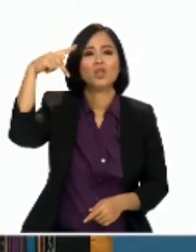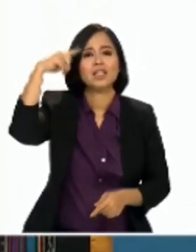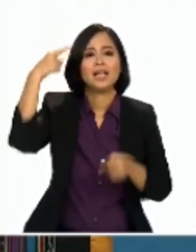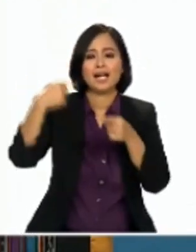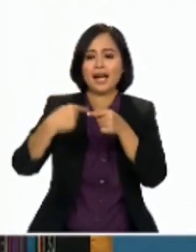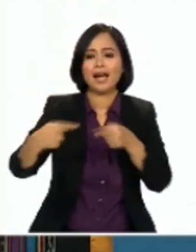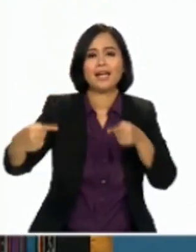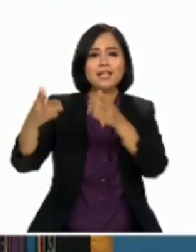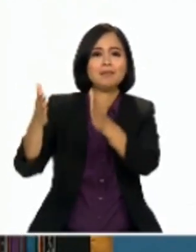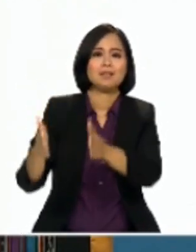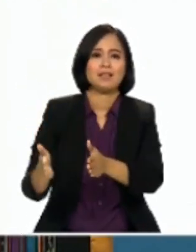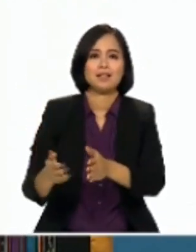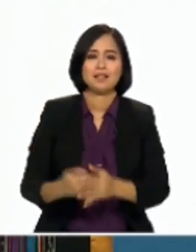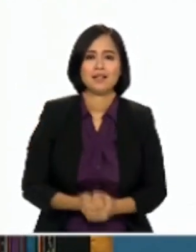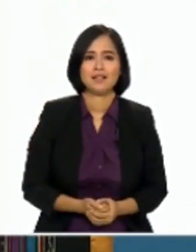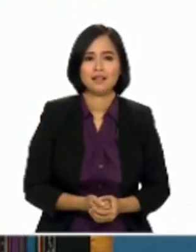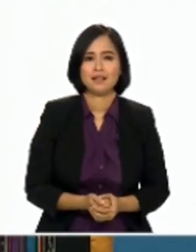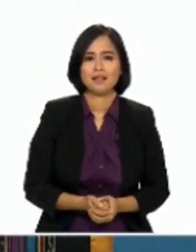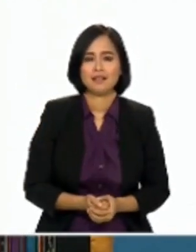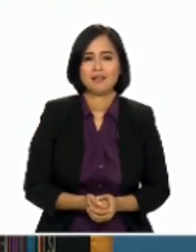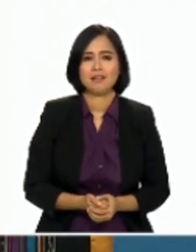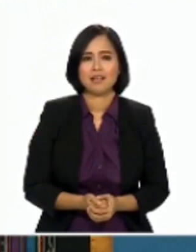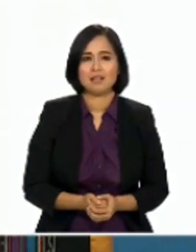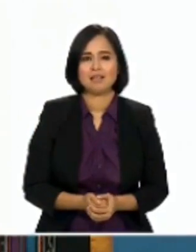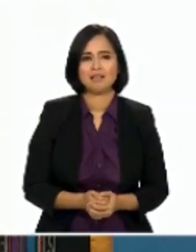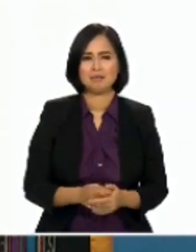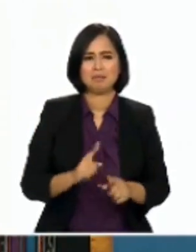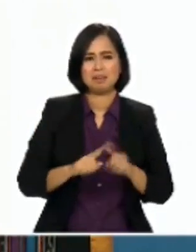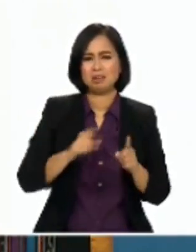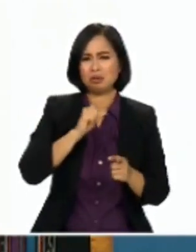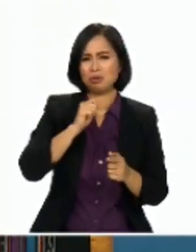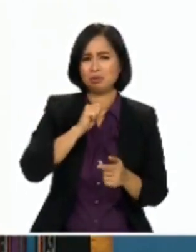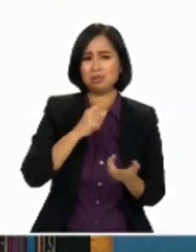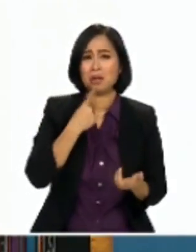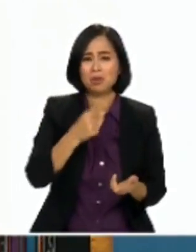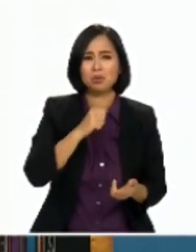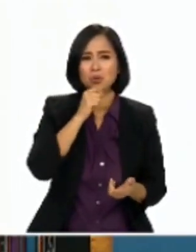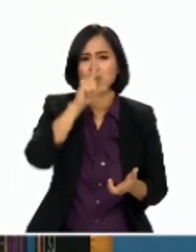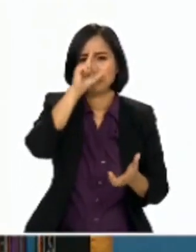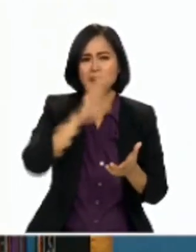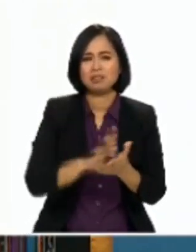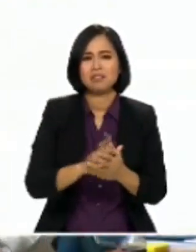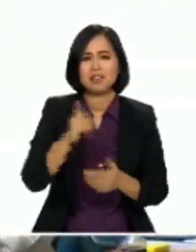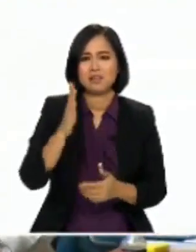enemies. They say, I do not believe in God. Who says?